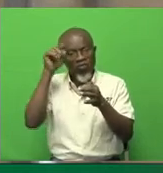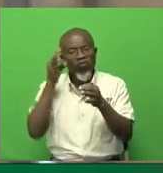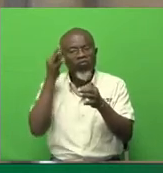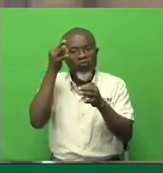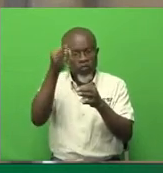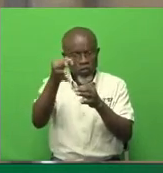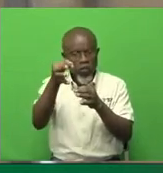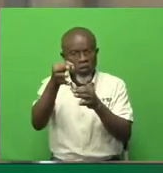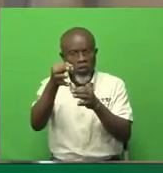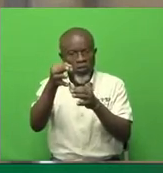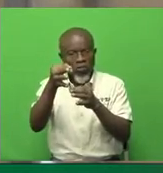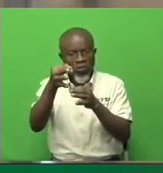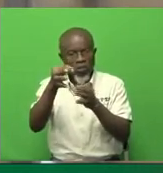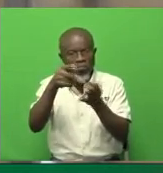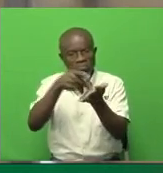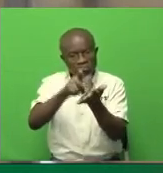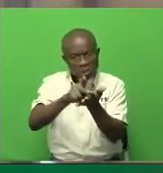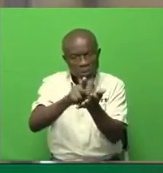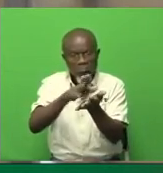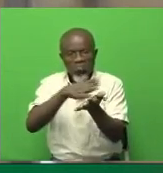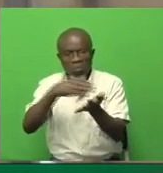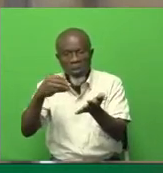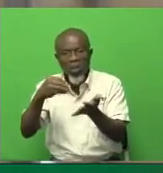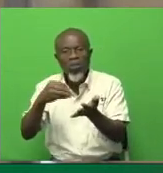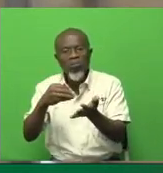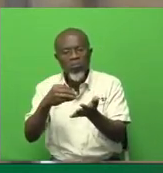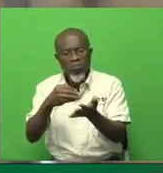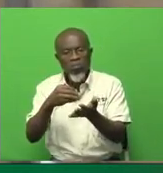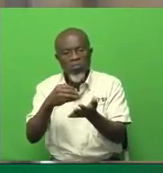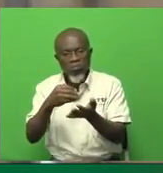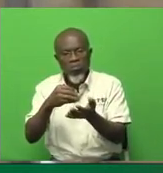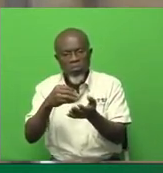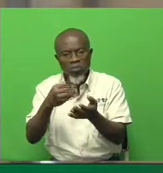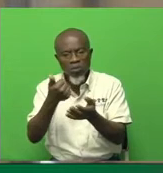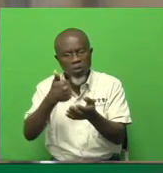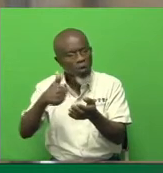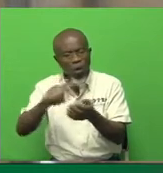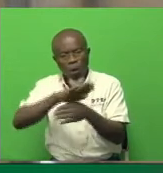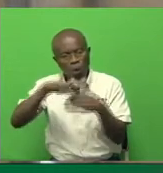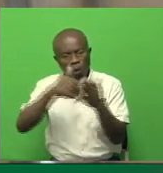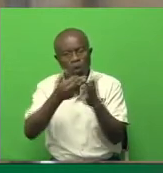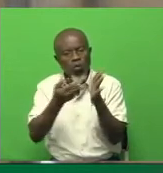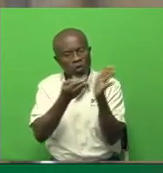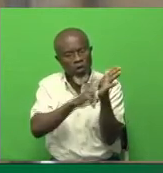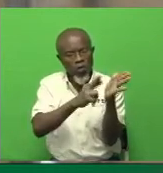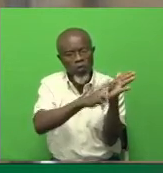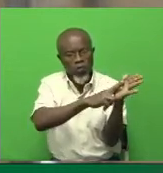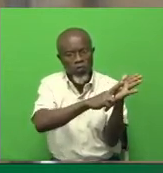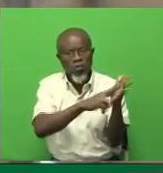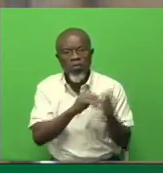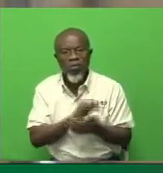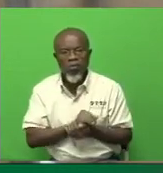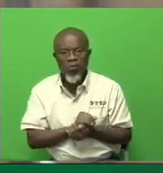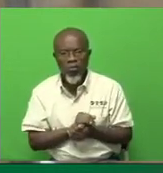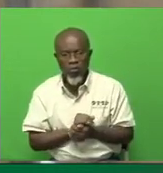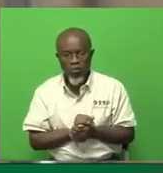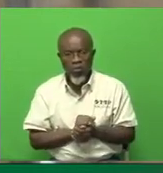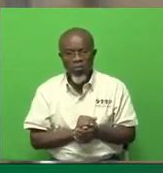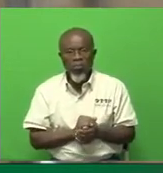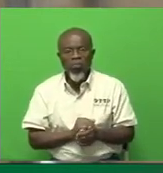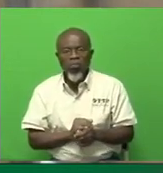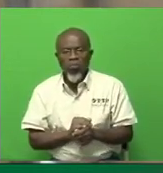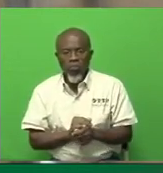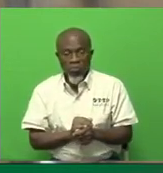of efficiency and access the information required by the ministry at this time necessity it's this fundamental operational